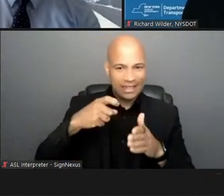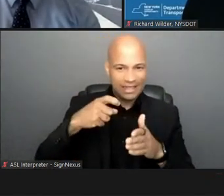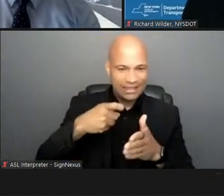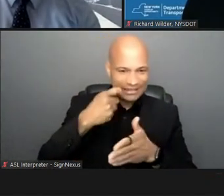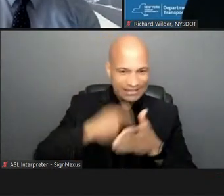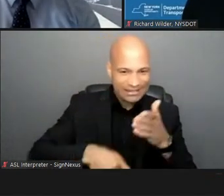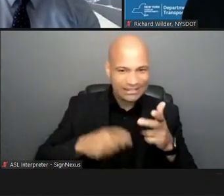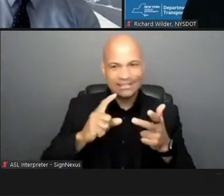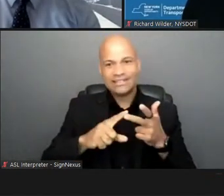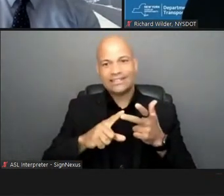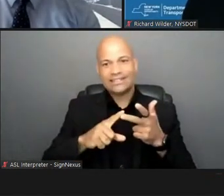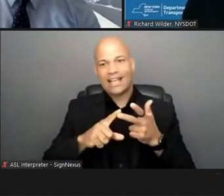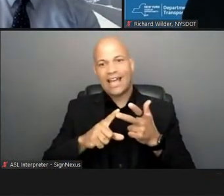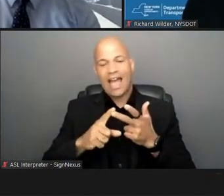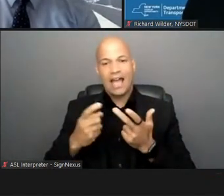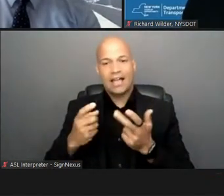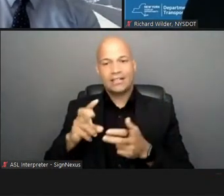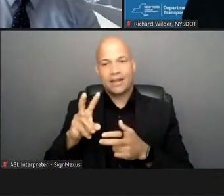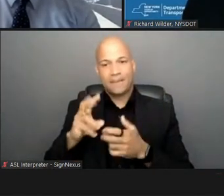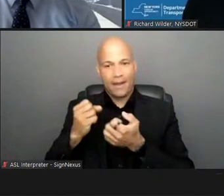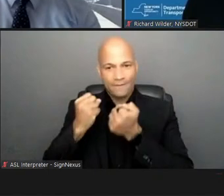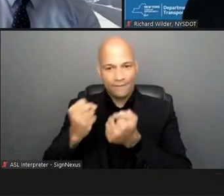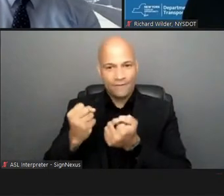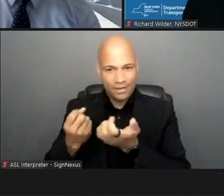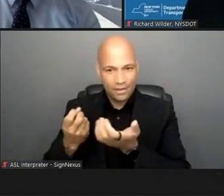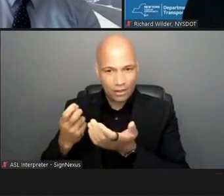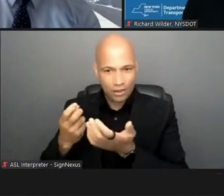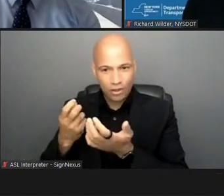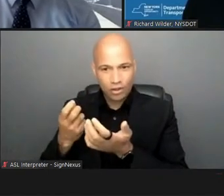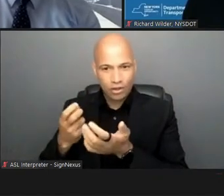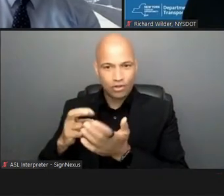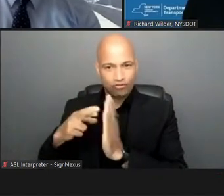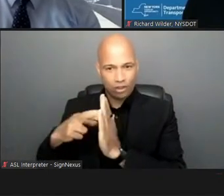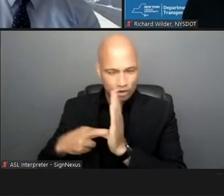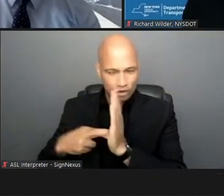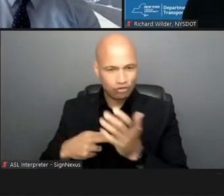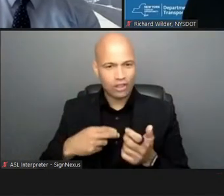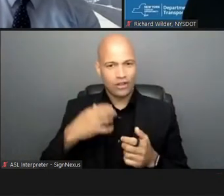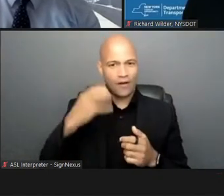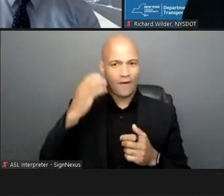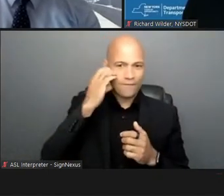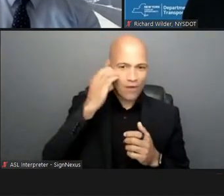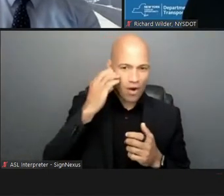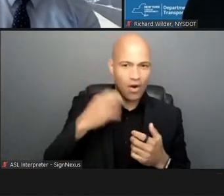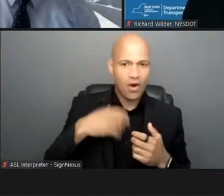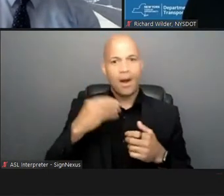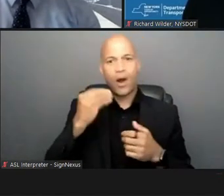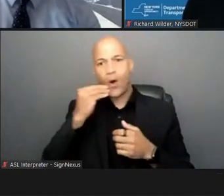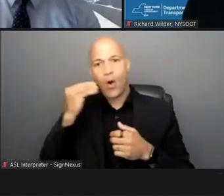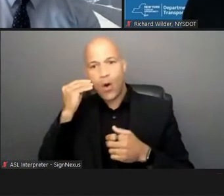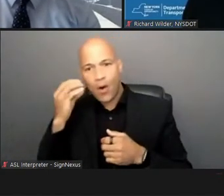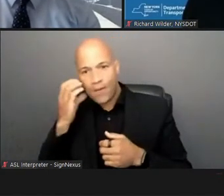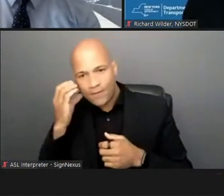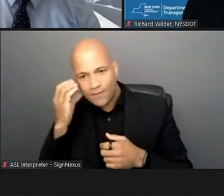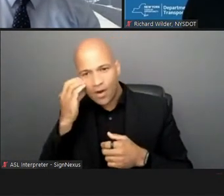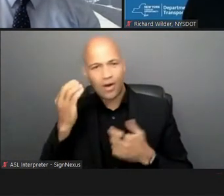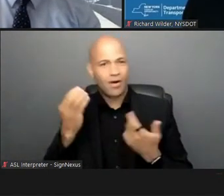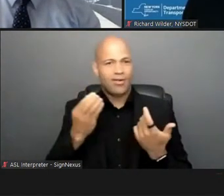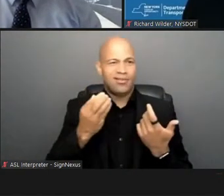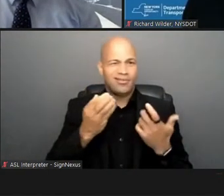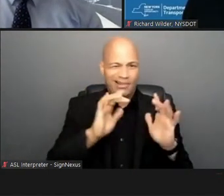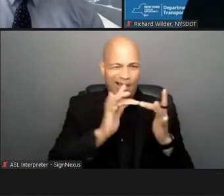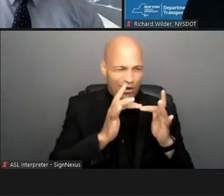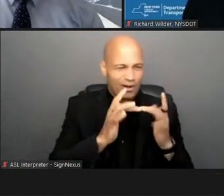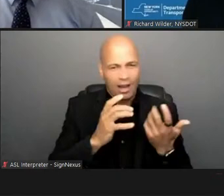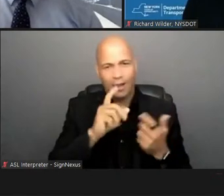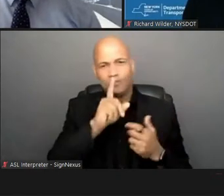MTA surcharge on my vehicle registration and my cell phone bill I'm pretty sure you've got one on my home phone and my internet service I haven't checked that recently but I'm